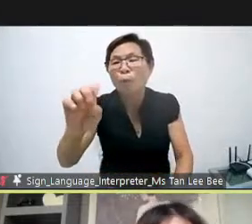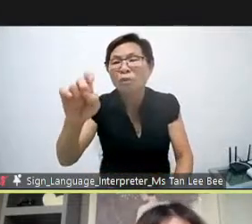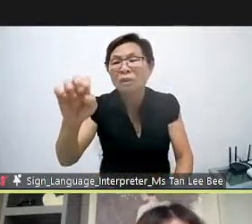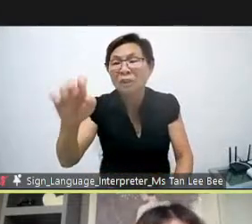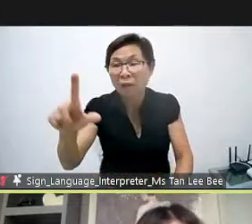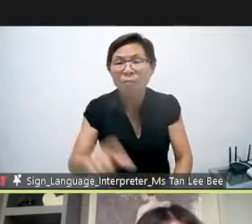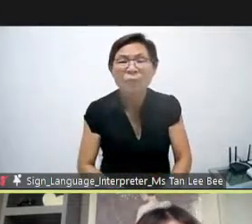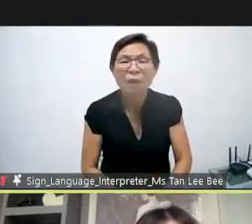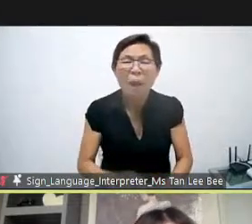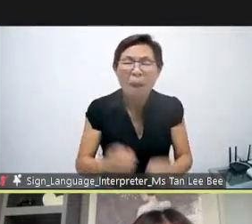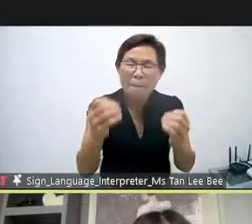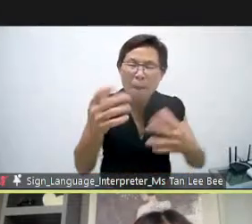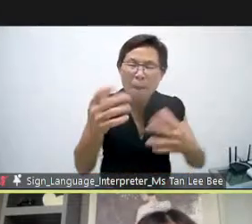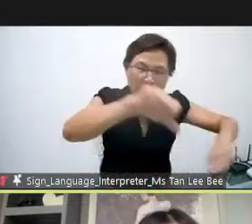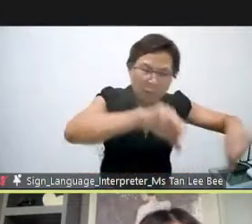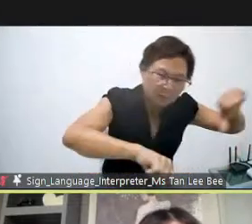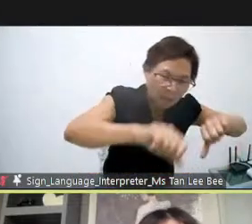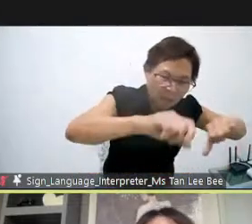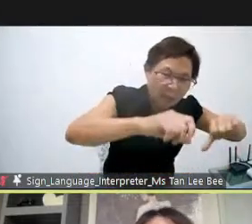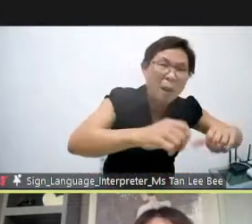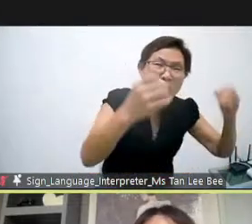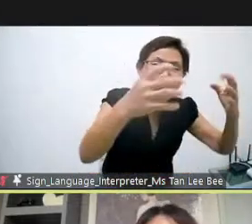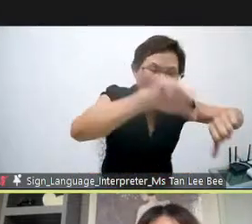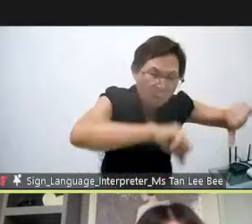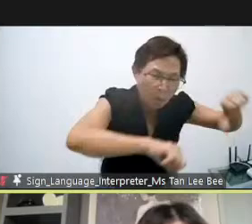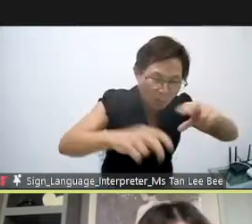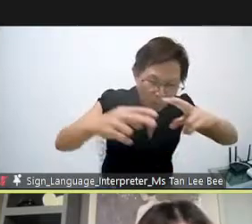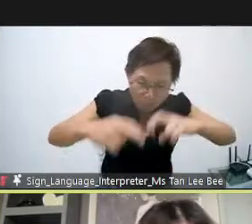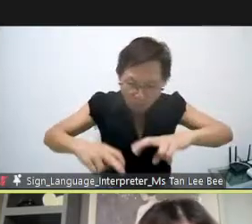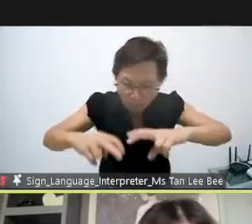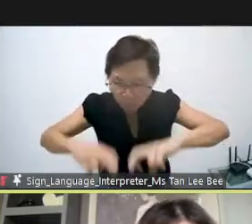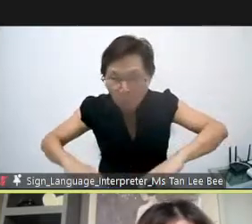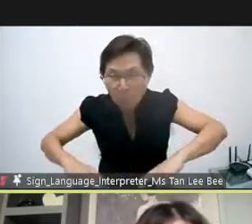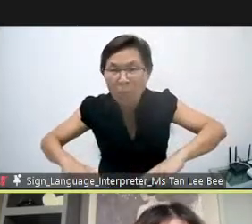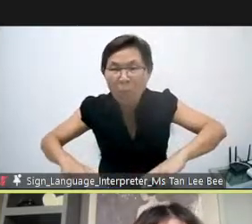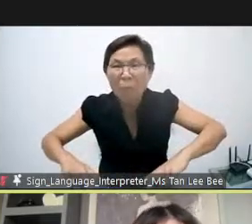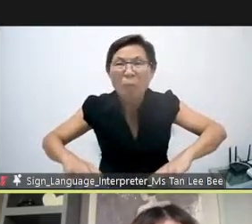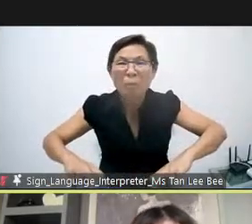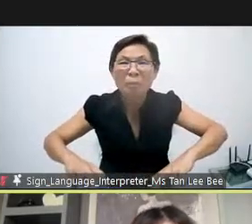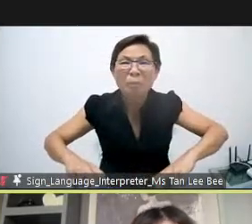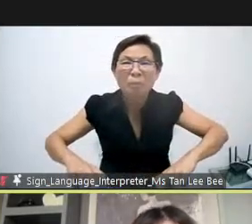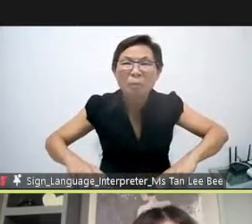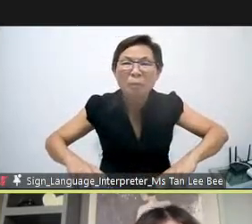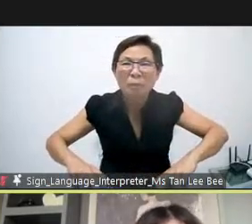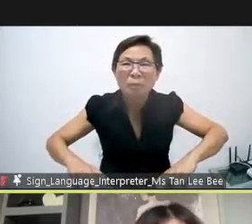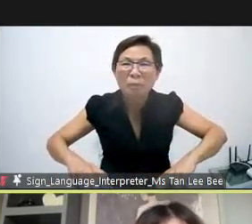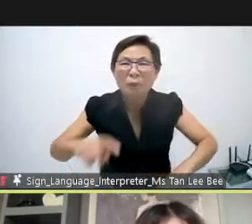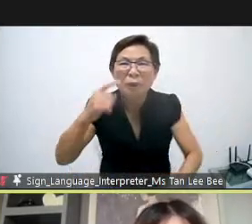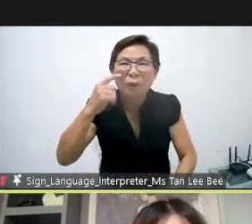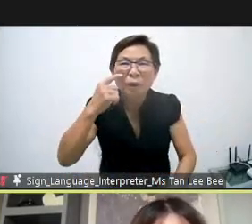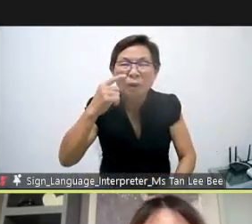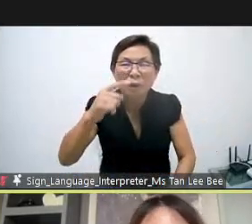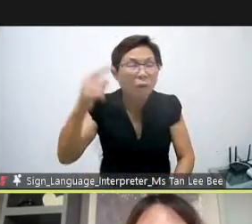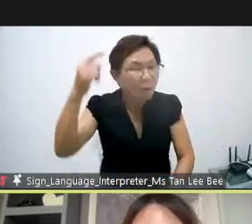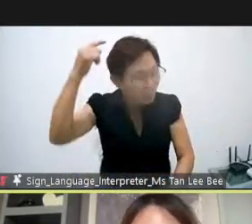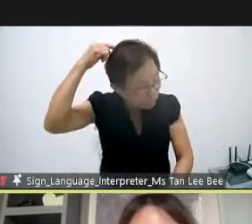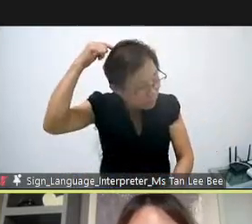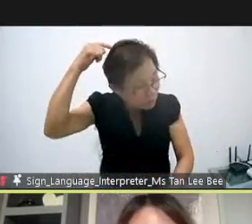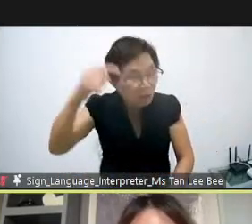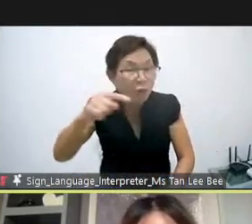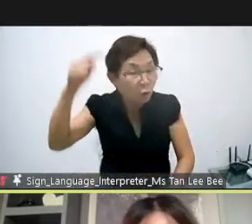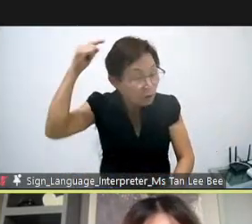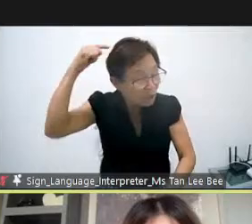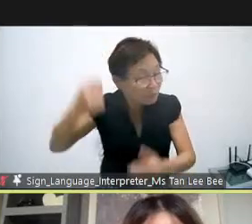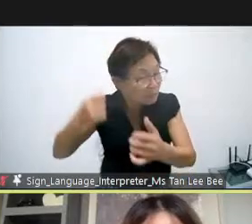Many scientific research mention the brain rewire theory that the visual cortex in blind people will